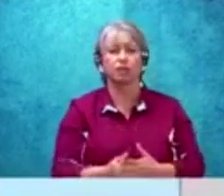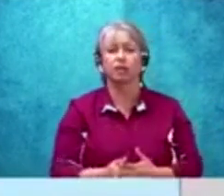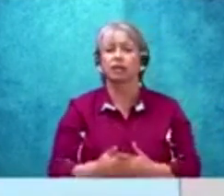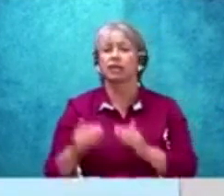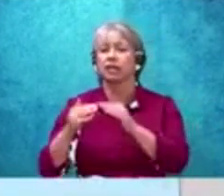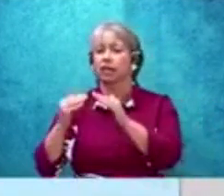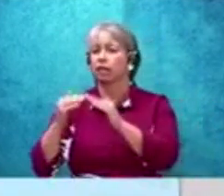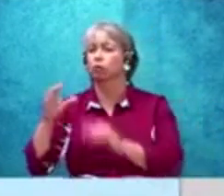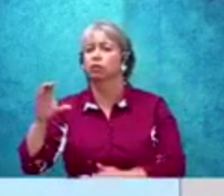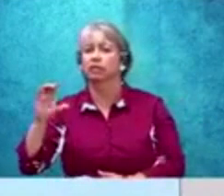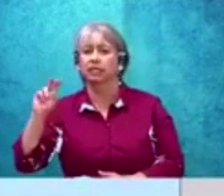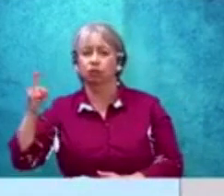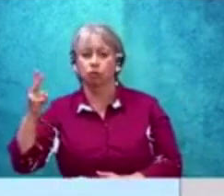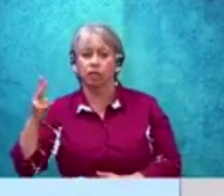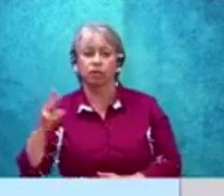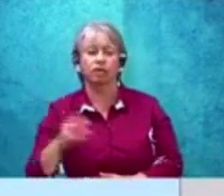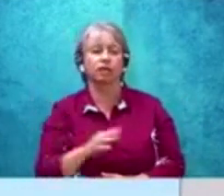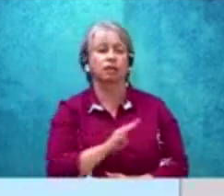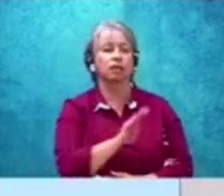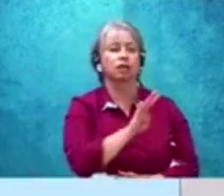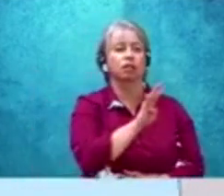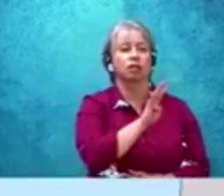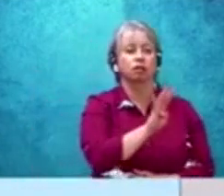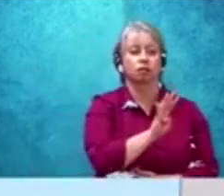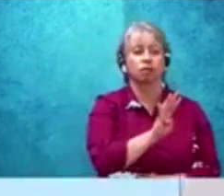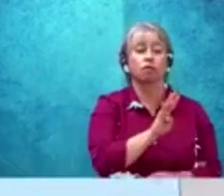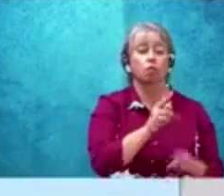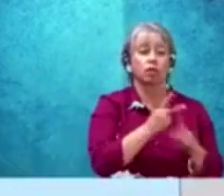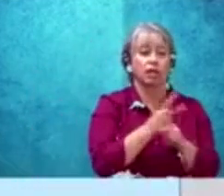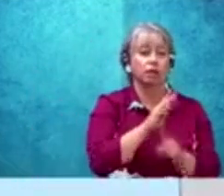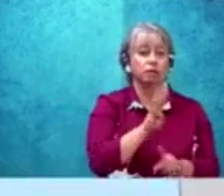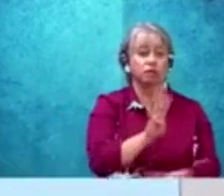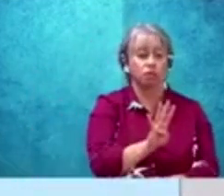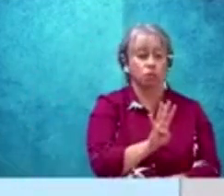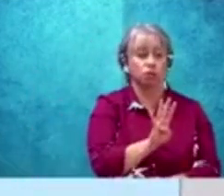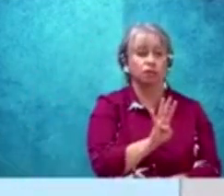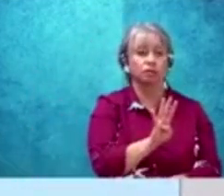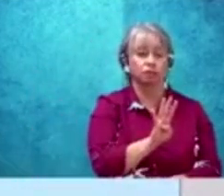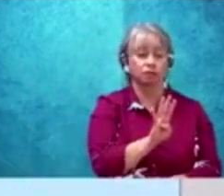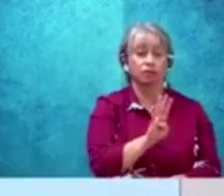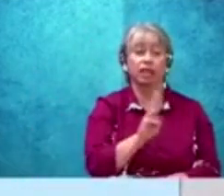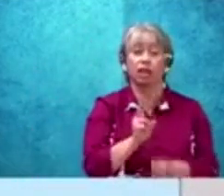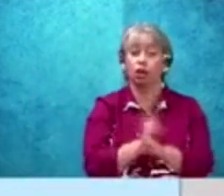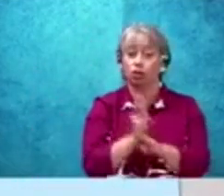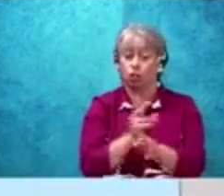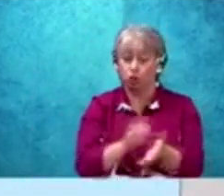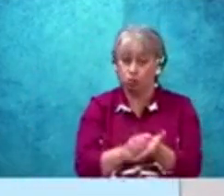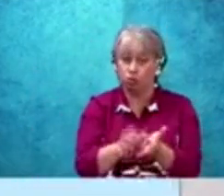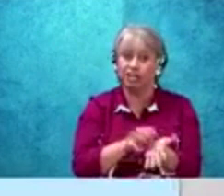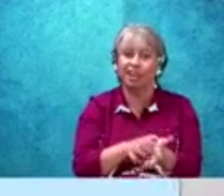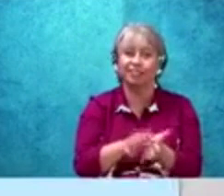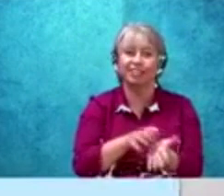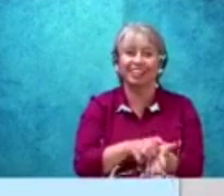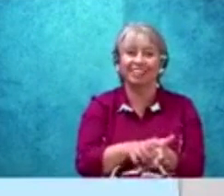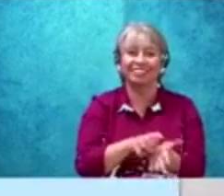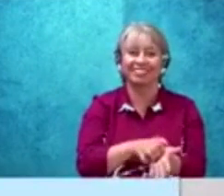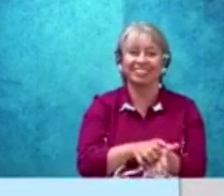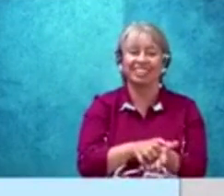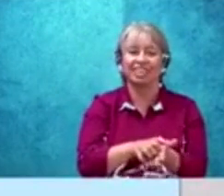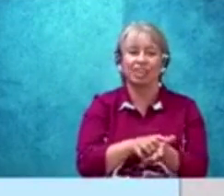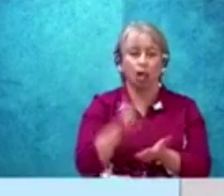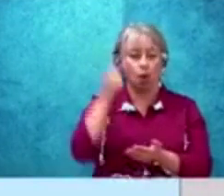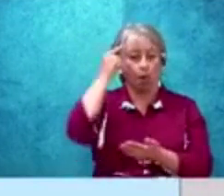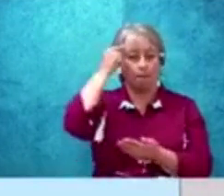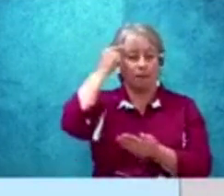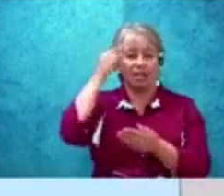squared. So 4 squared would be 4 times 4, and if you have your calculator handy, or if you just have quick mental math, then